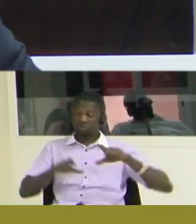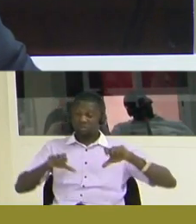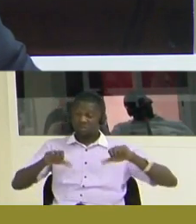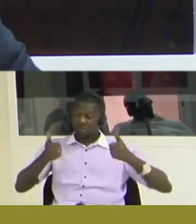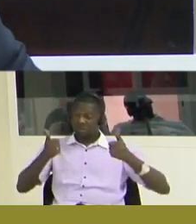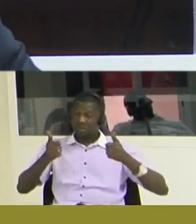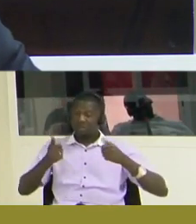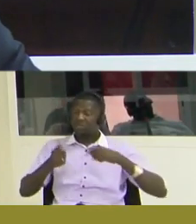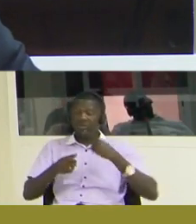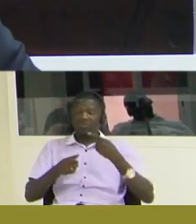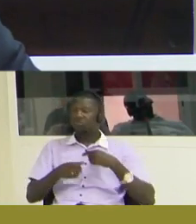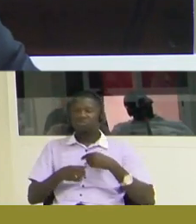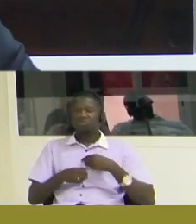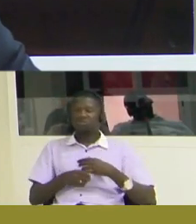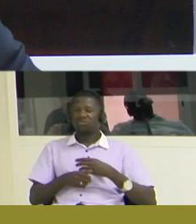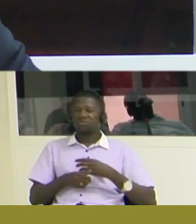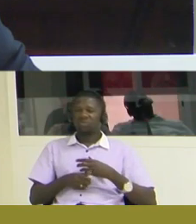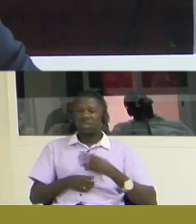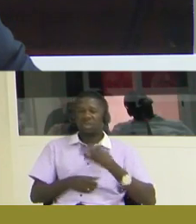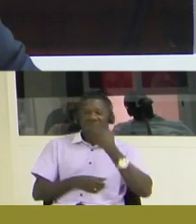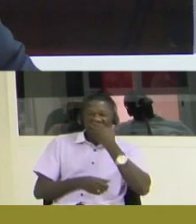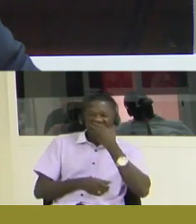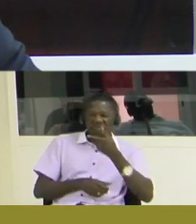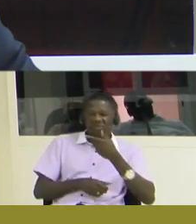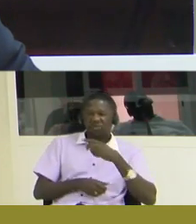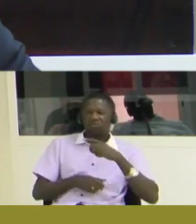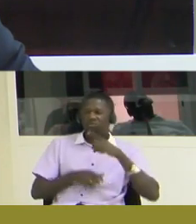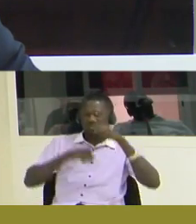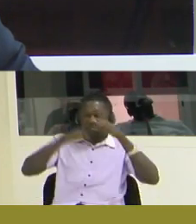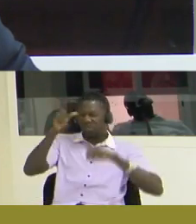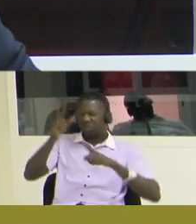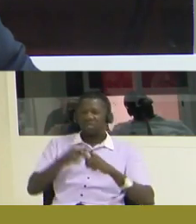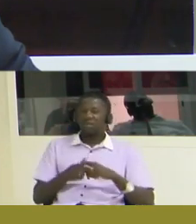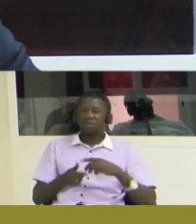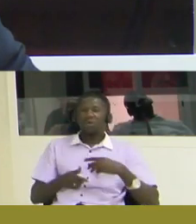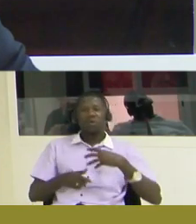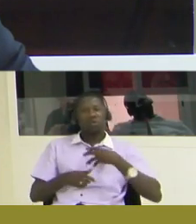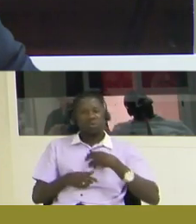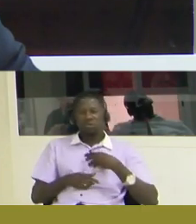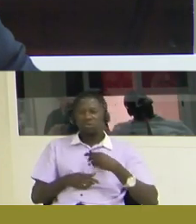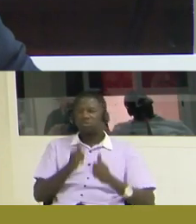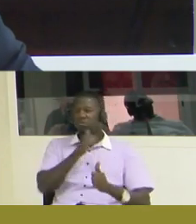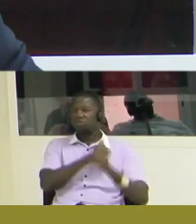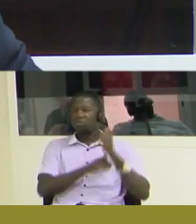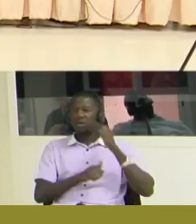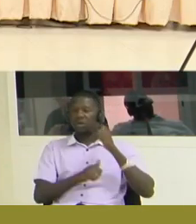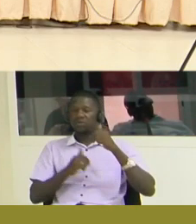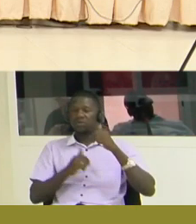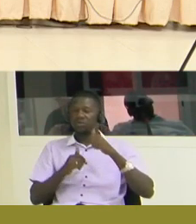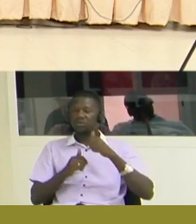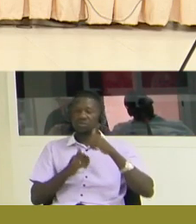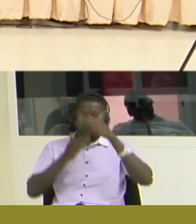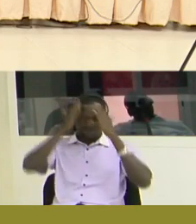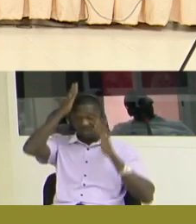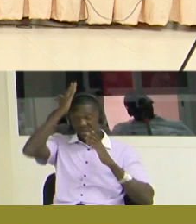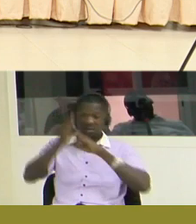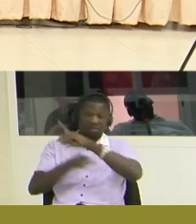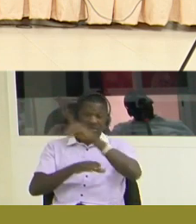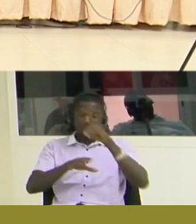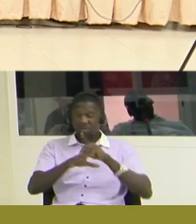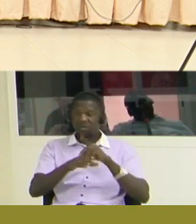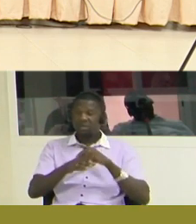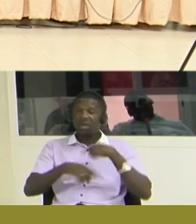was very willing to go back to barracks immediately after the takeover at nan not that